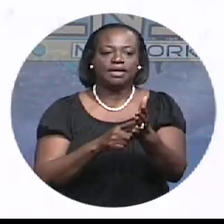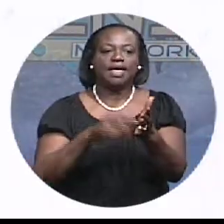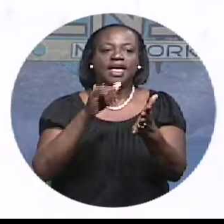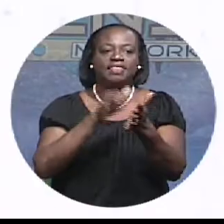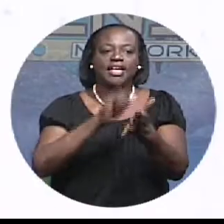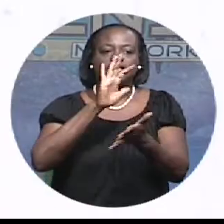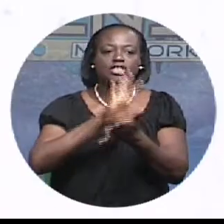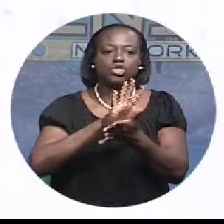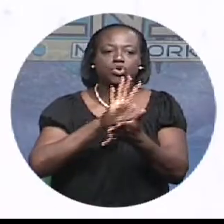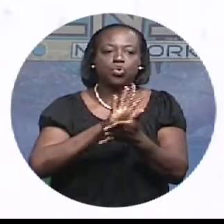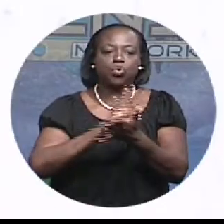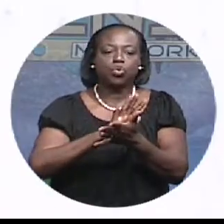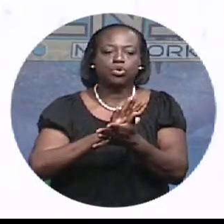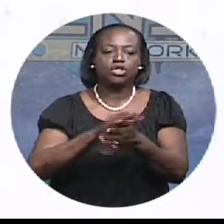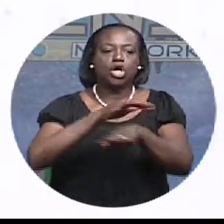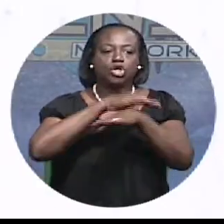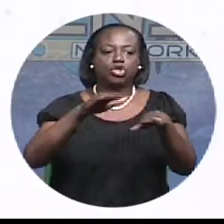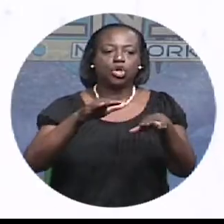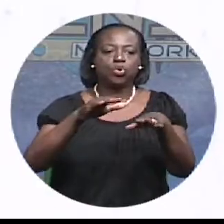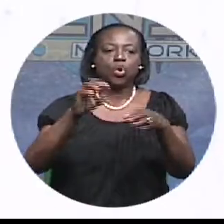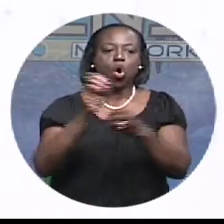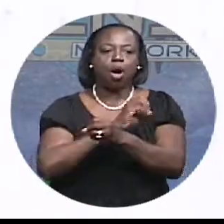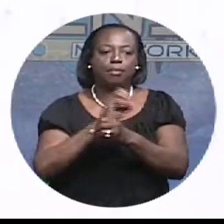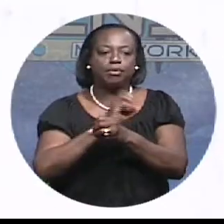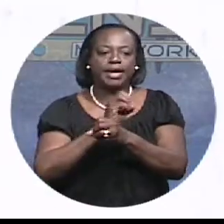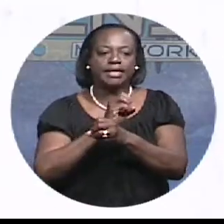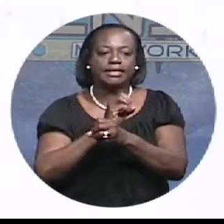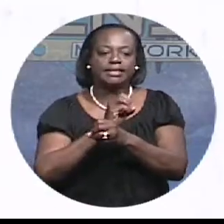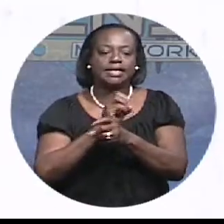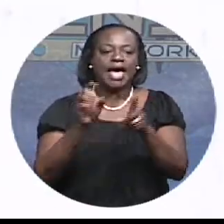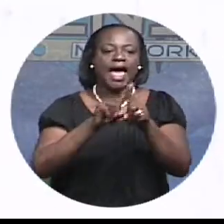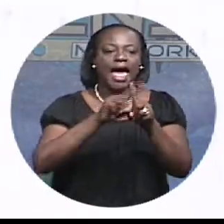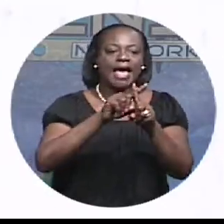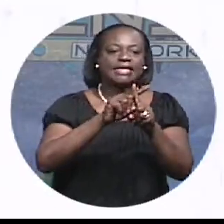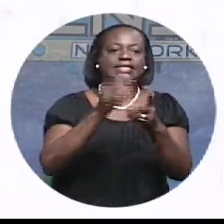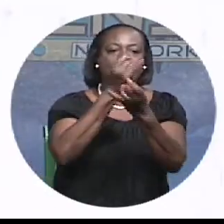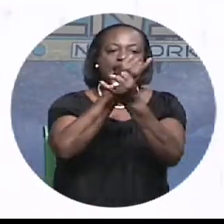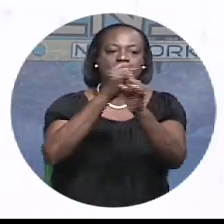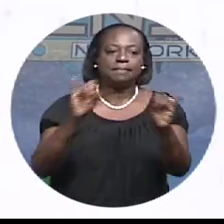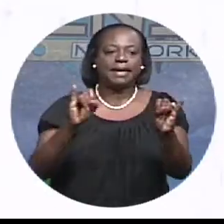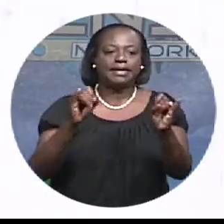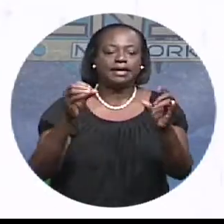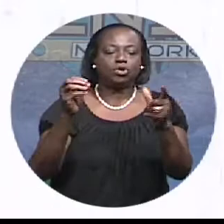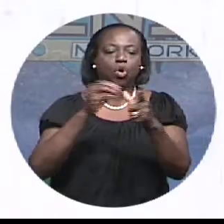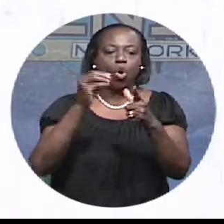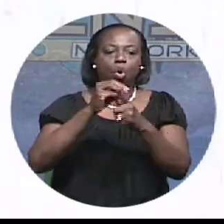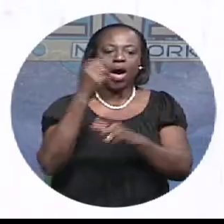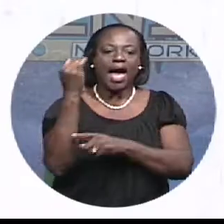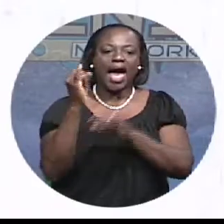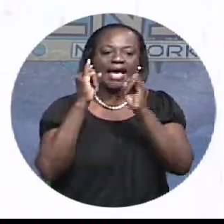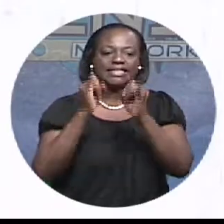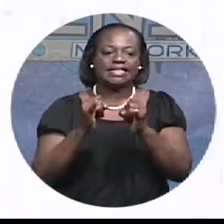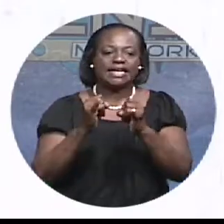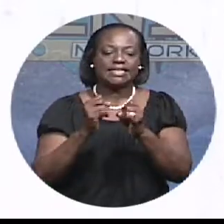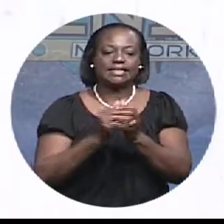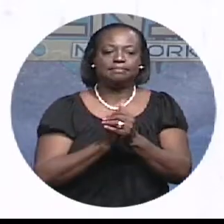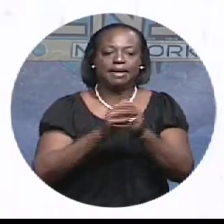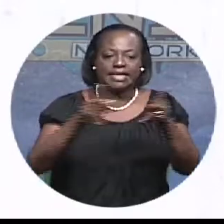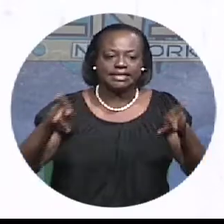that schools do not operate as independent or isolated